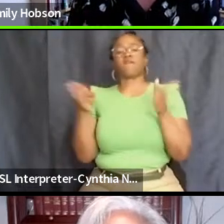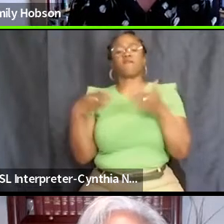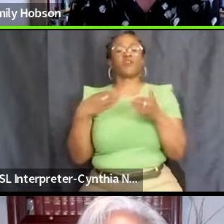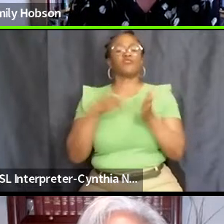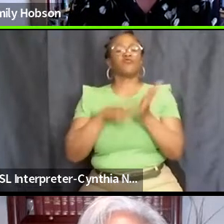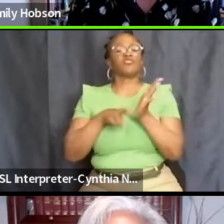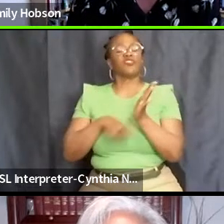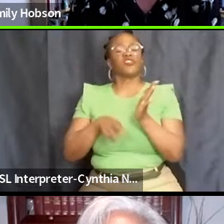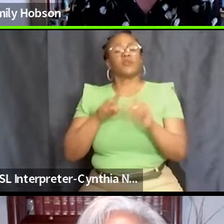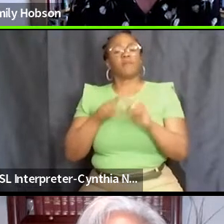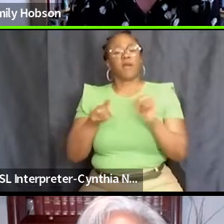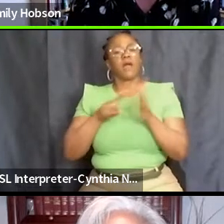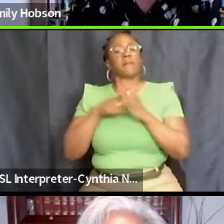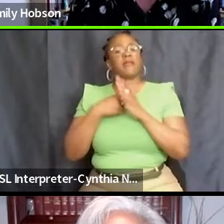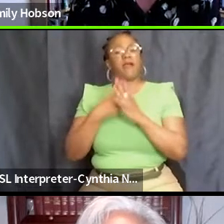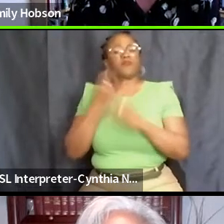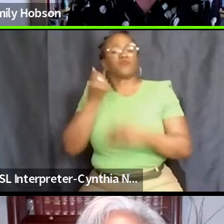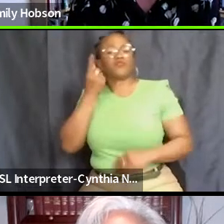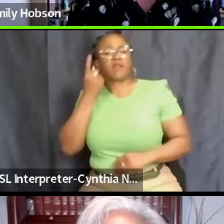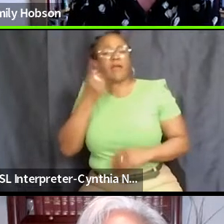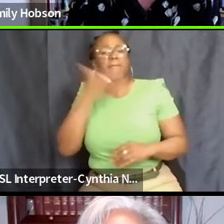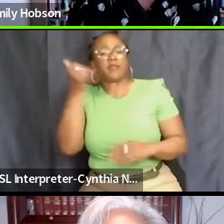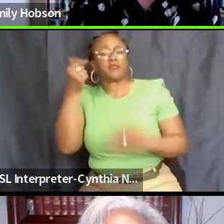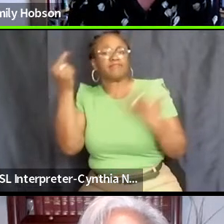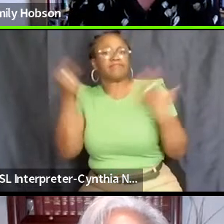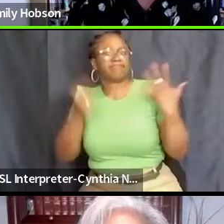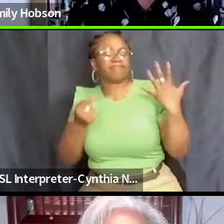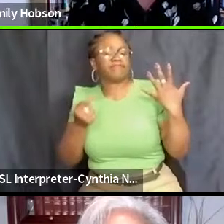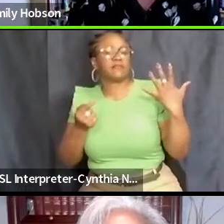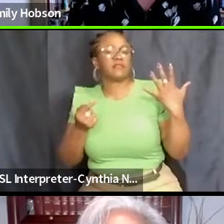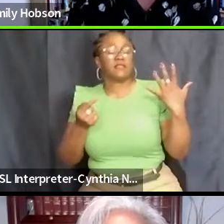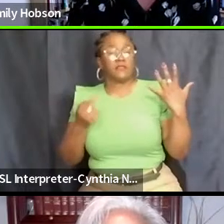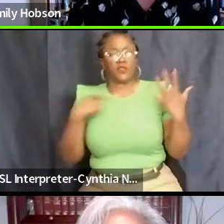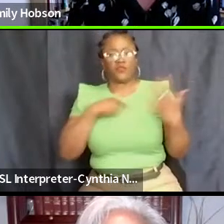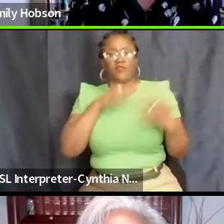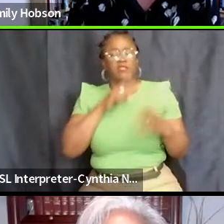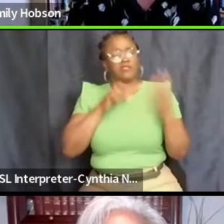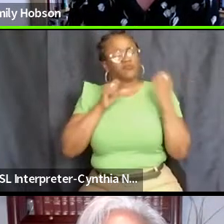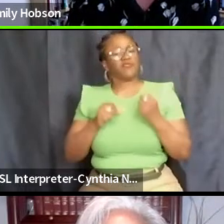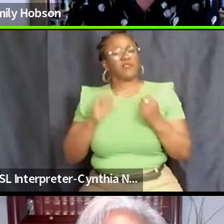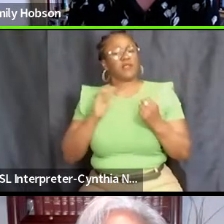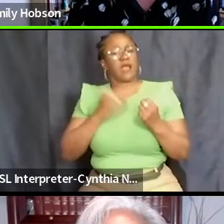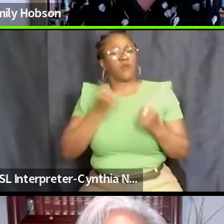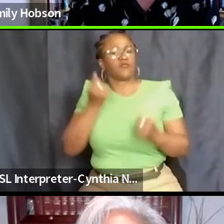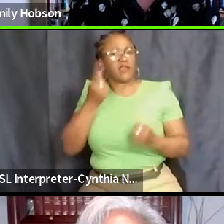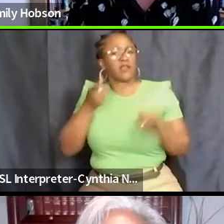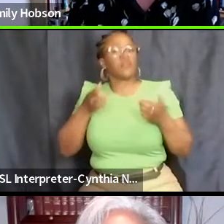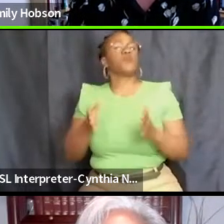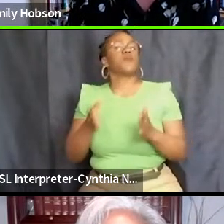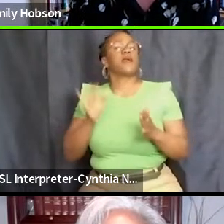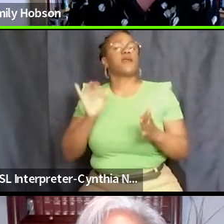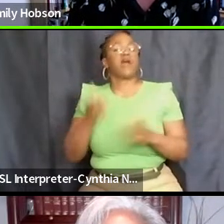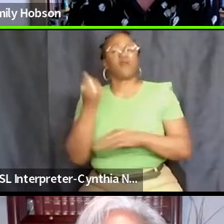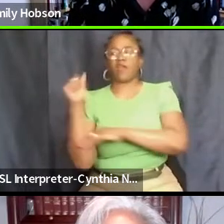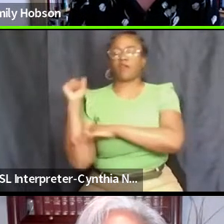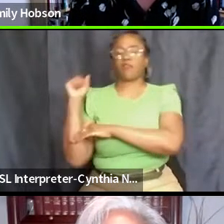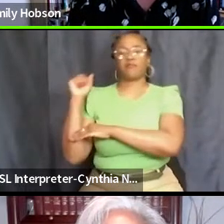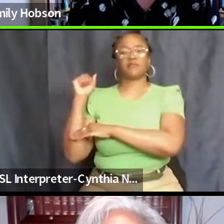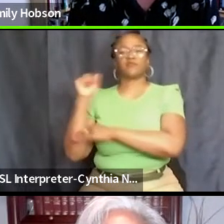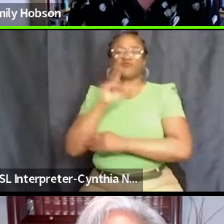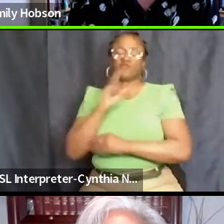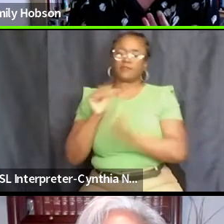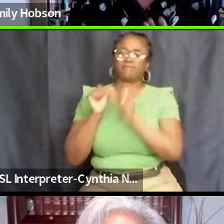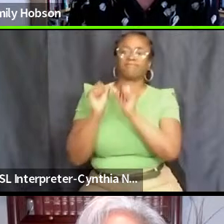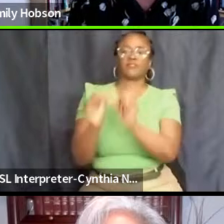we began to understand in better detail. And we really strengthened our understanding of the ways that radicalism has